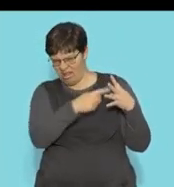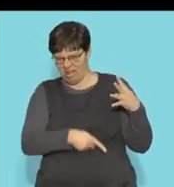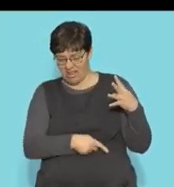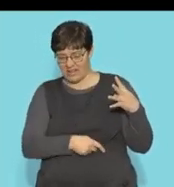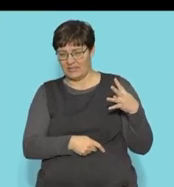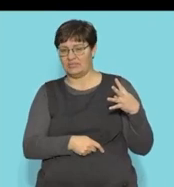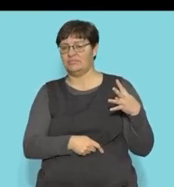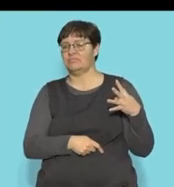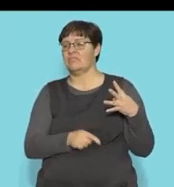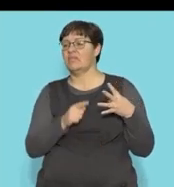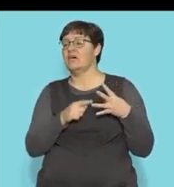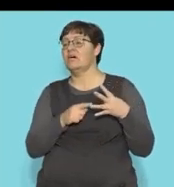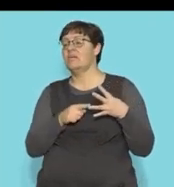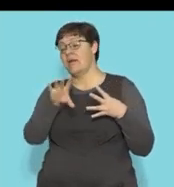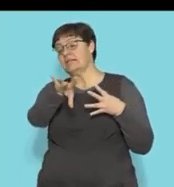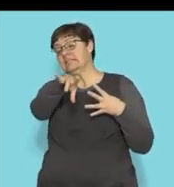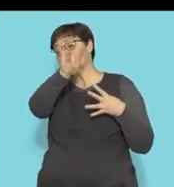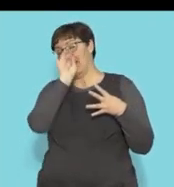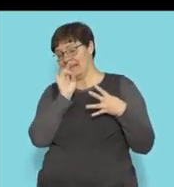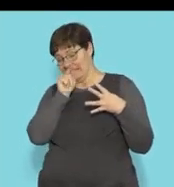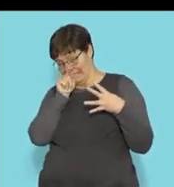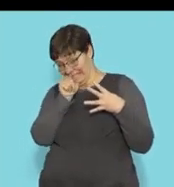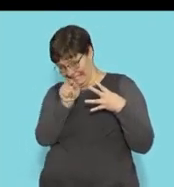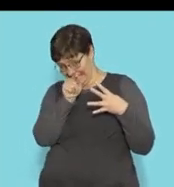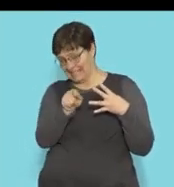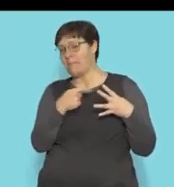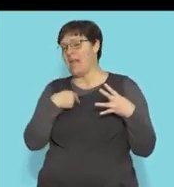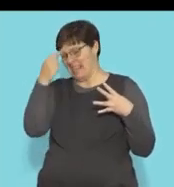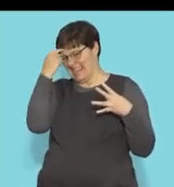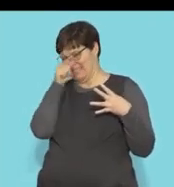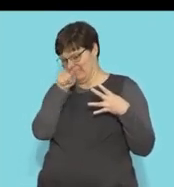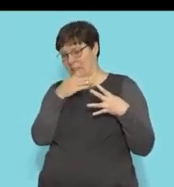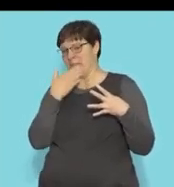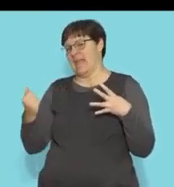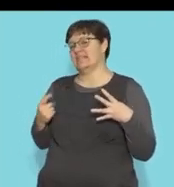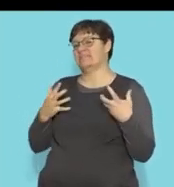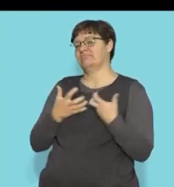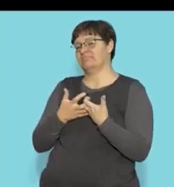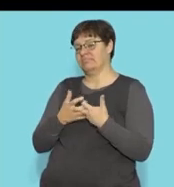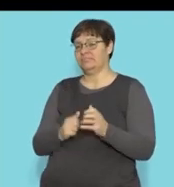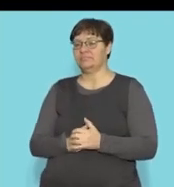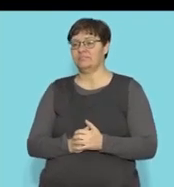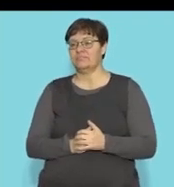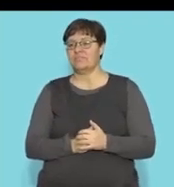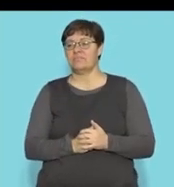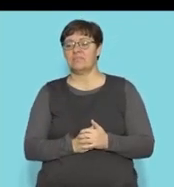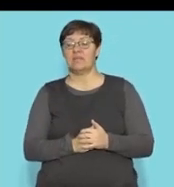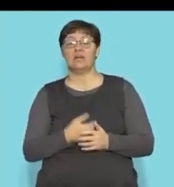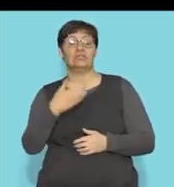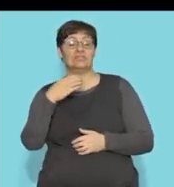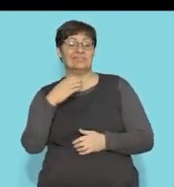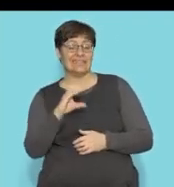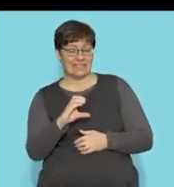immediately incorrect to us, then we go and select the option that we think best answers the